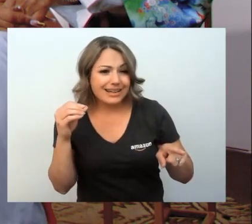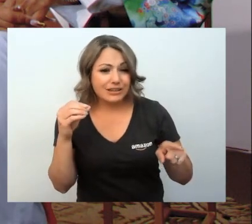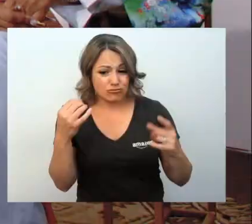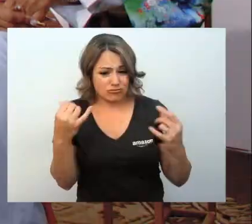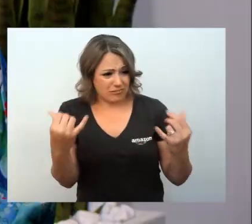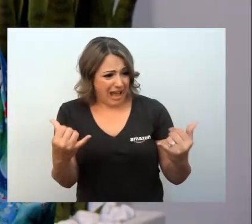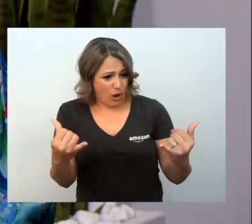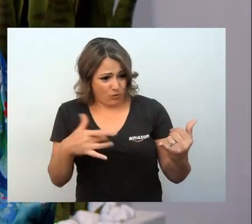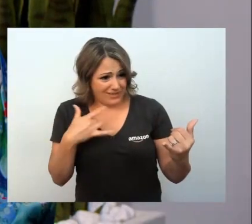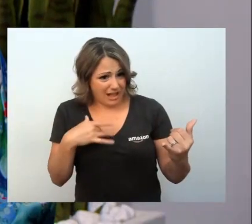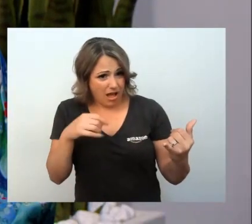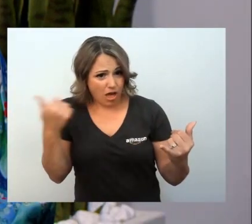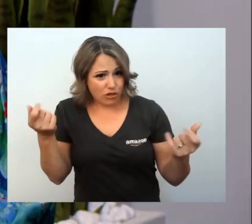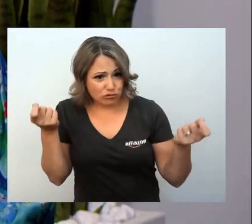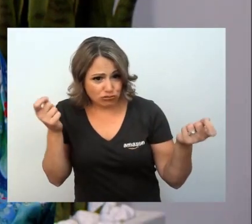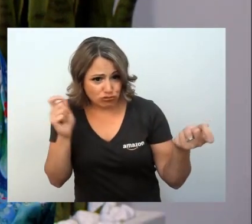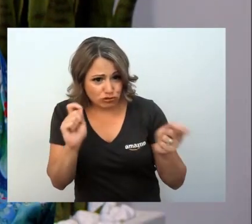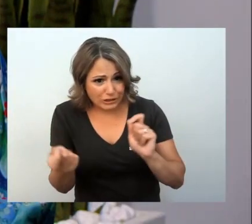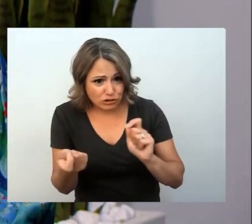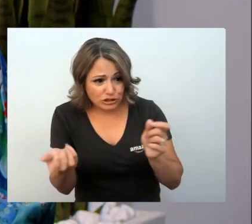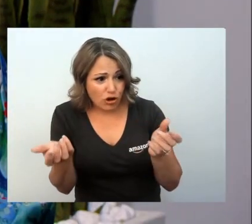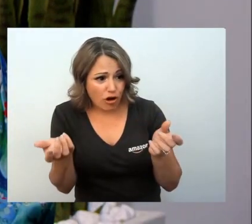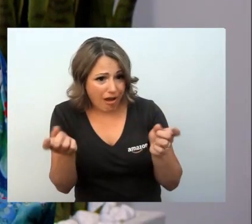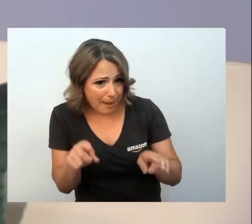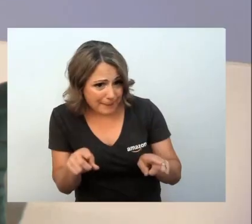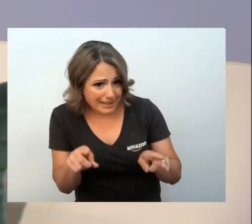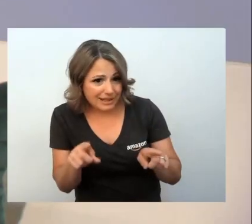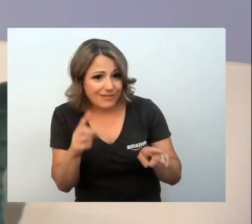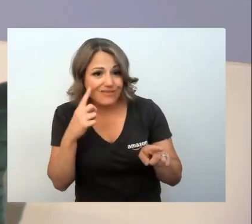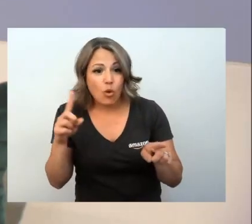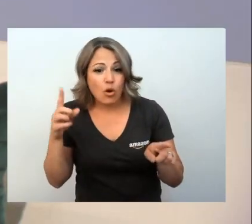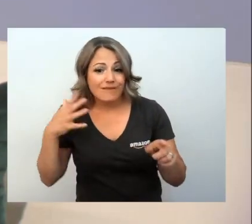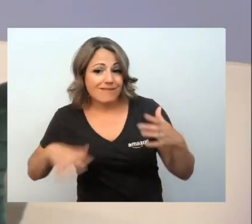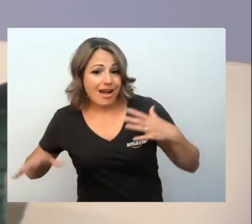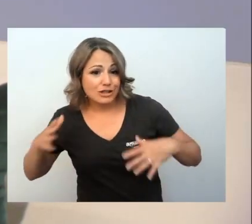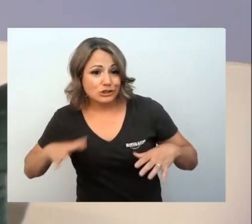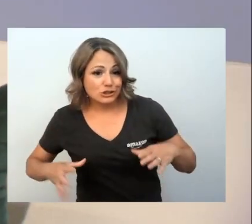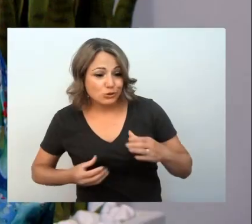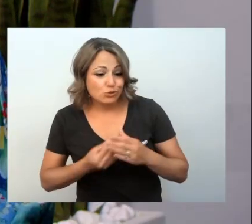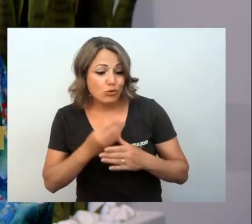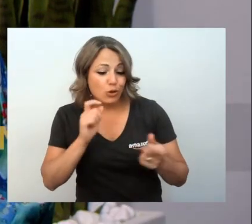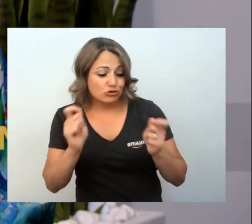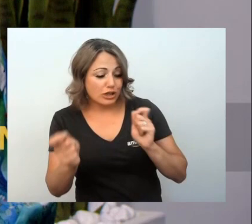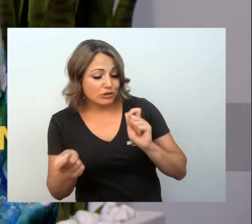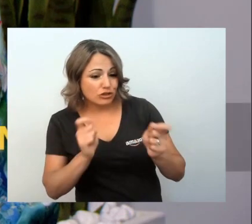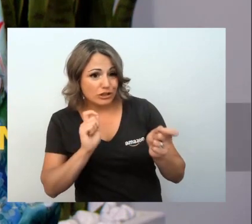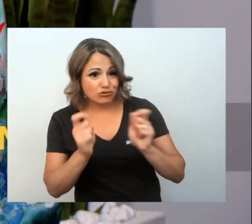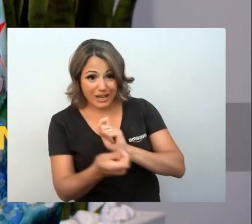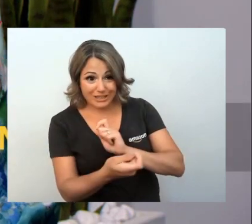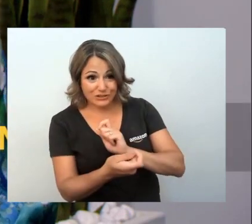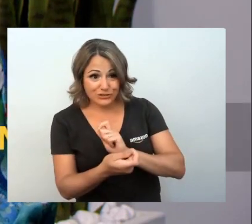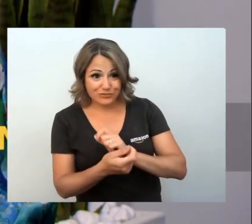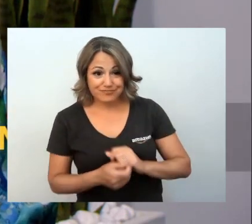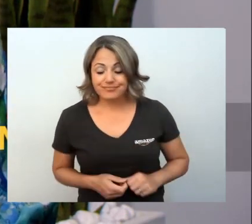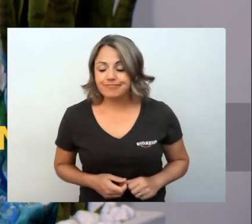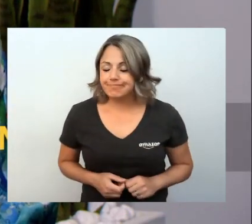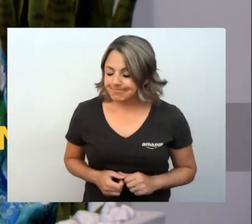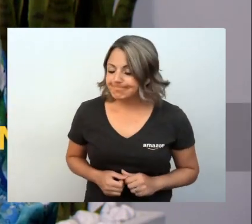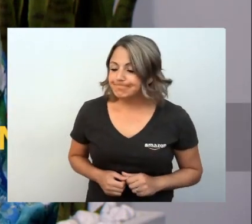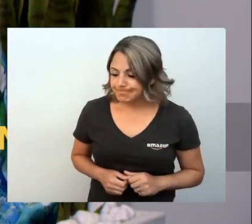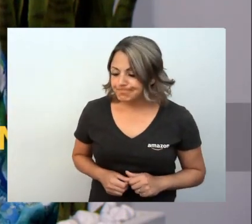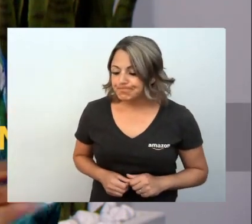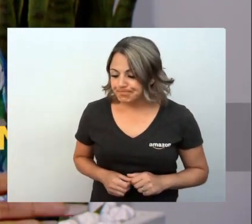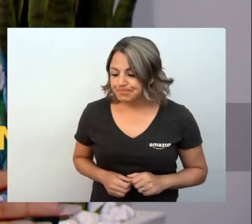happening right now that are allowing fashion to grow and evolve throughout the years? Yes. I think